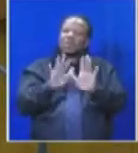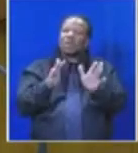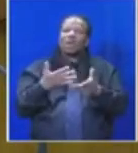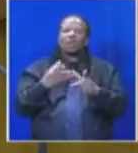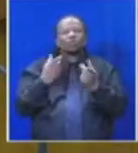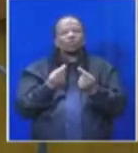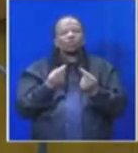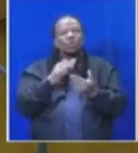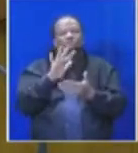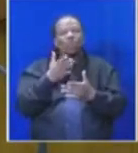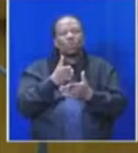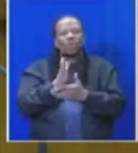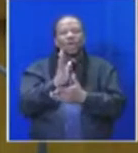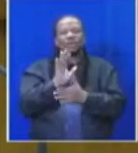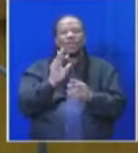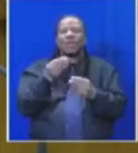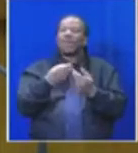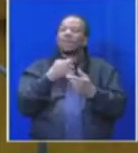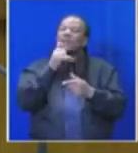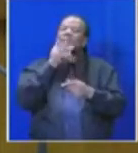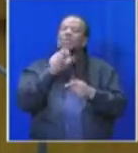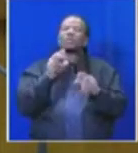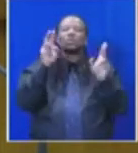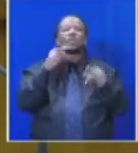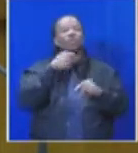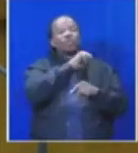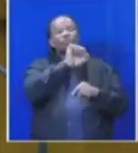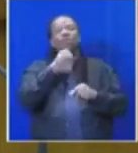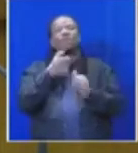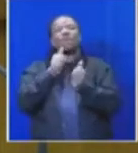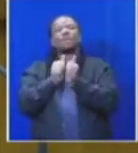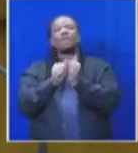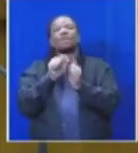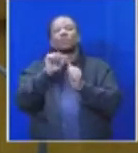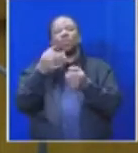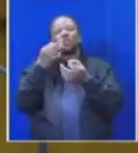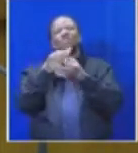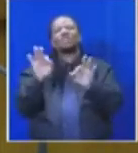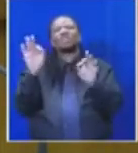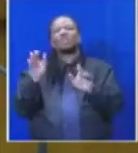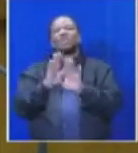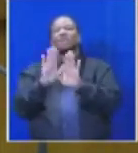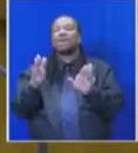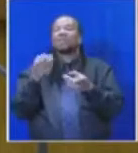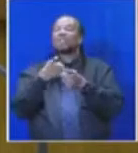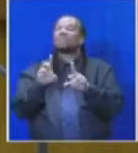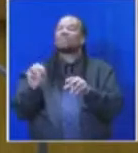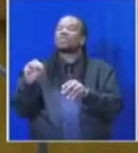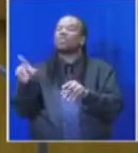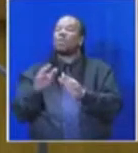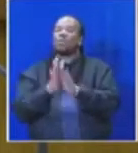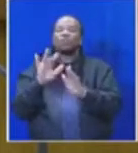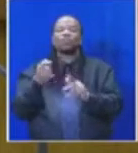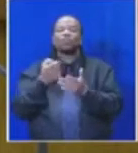times. The Apostle Paul once said, and I quote, "You, my brothers, were called to be free, but do not use your freedom to indulge the sinful